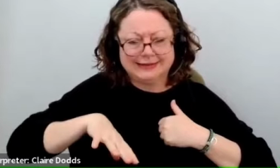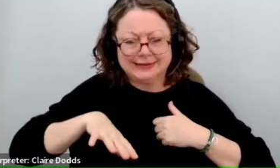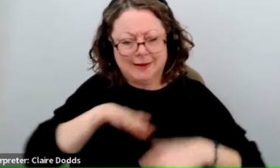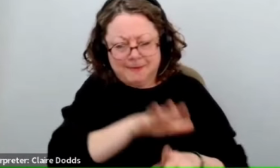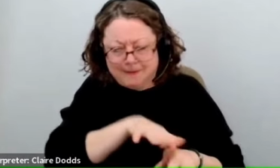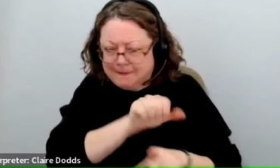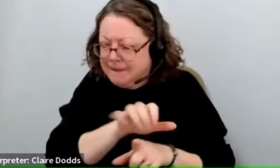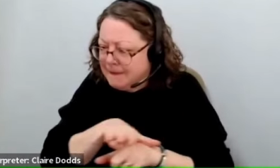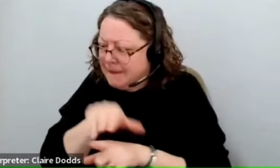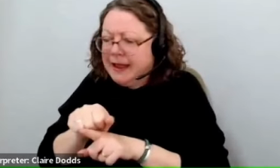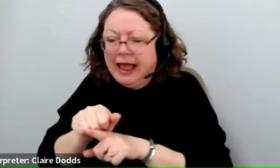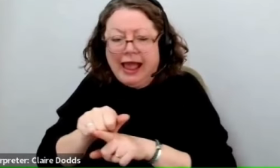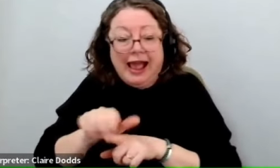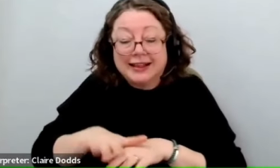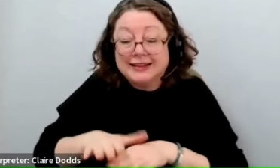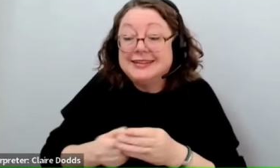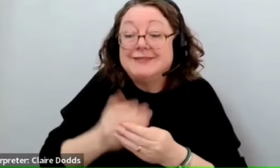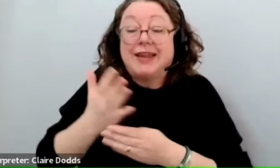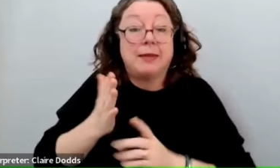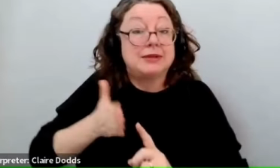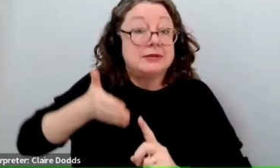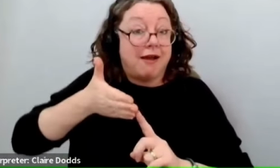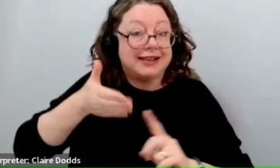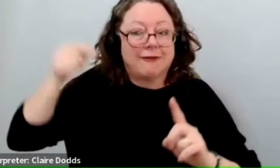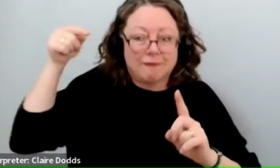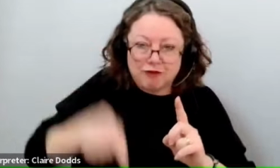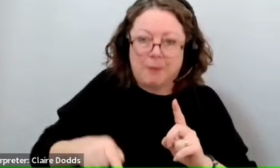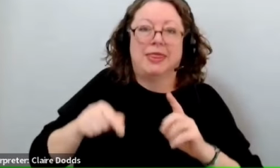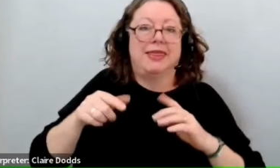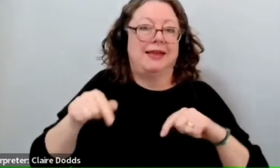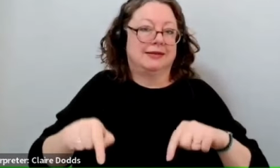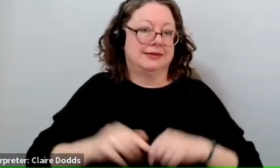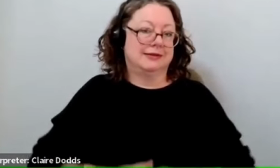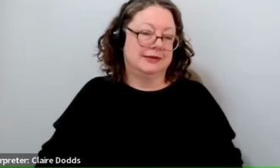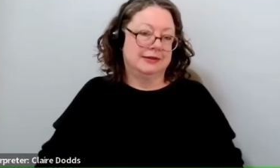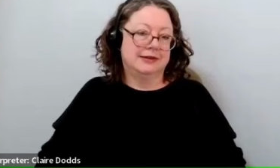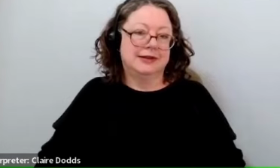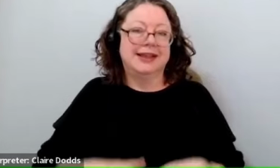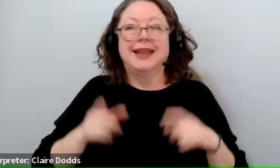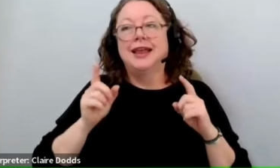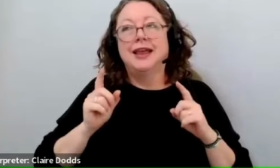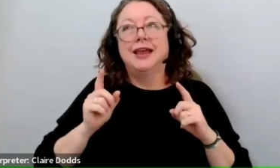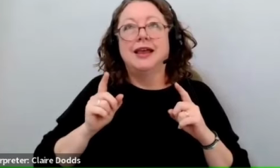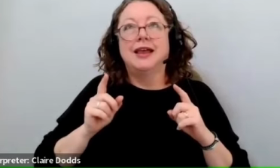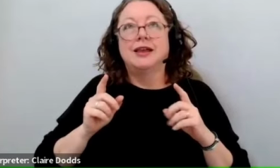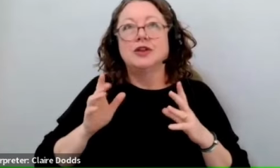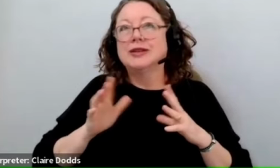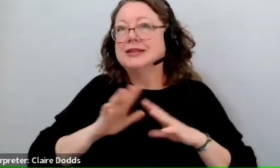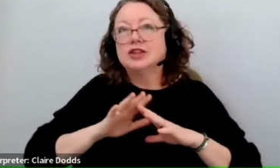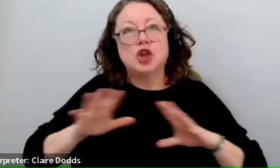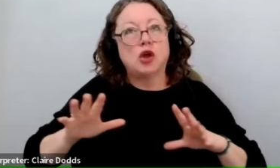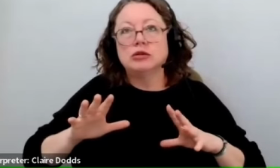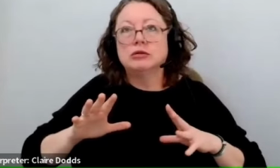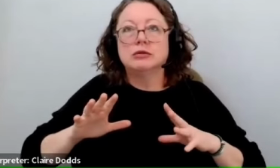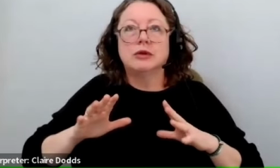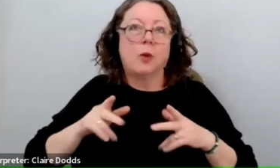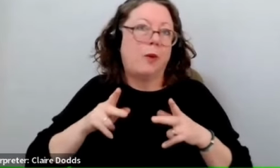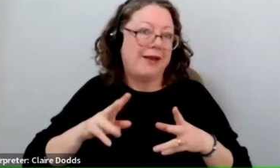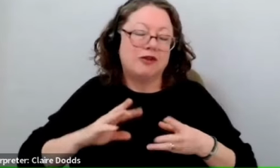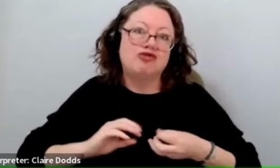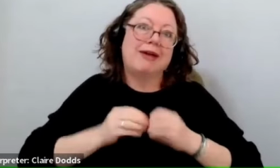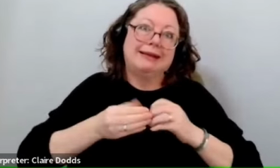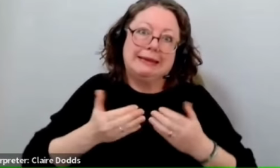more diagnostic way and drive the targets out from that. And it becomes something really then